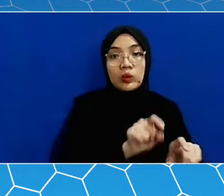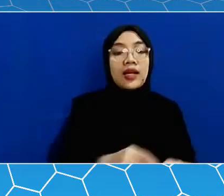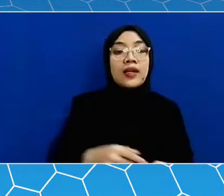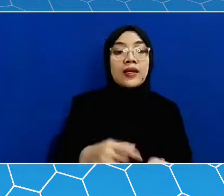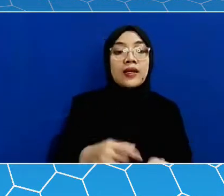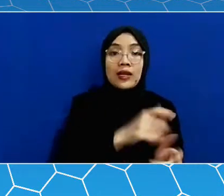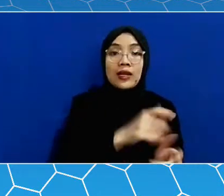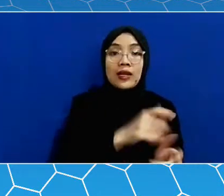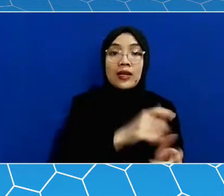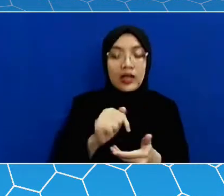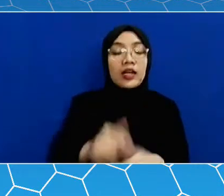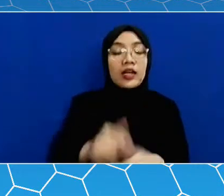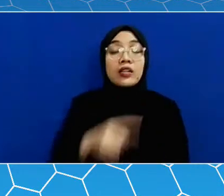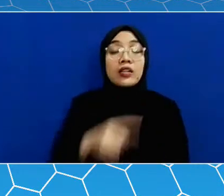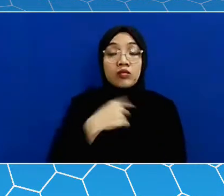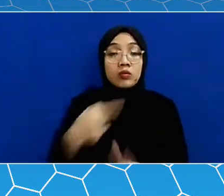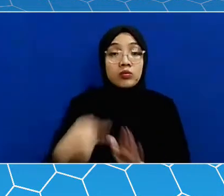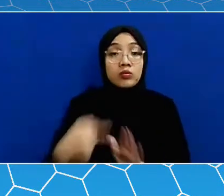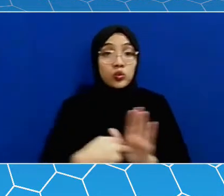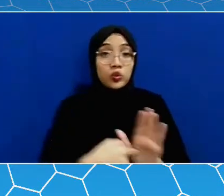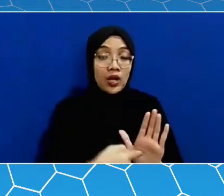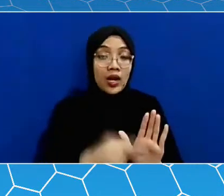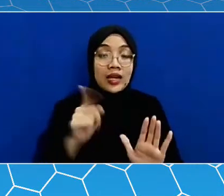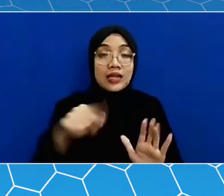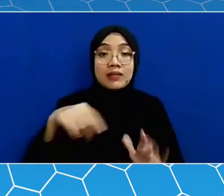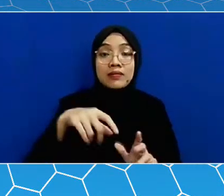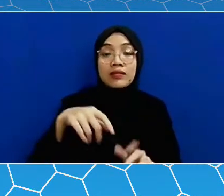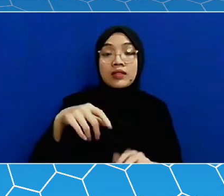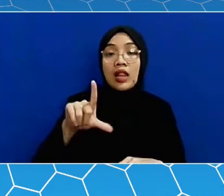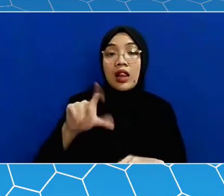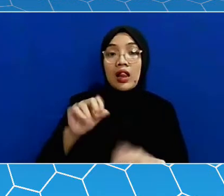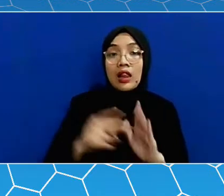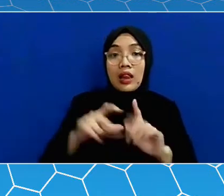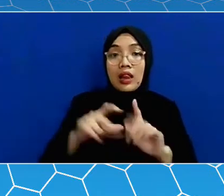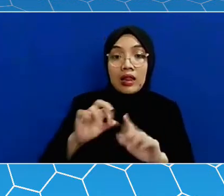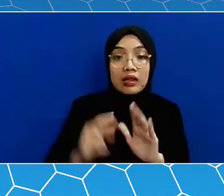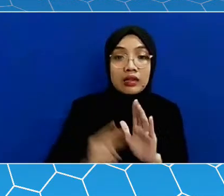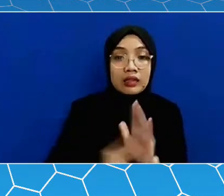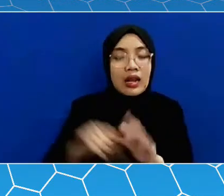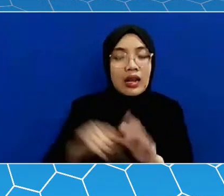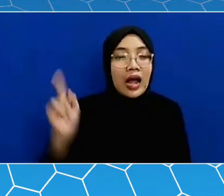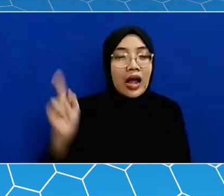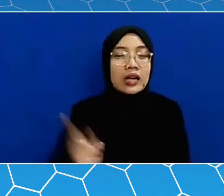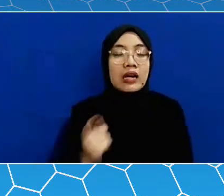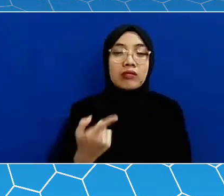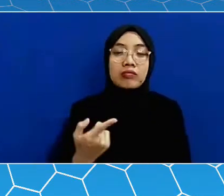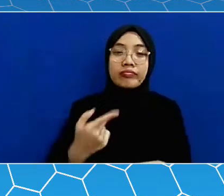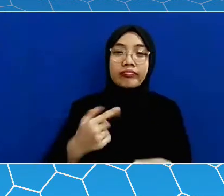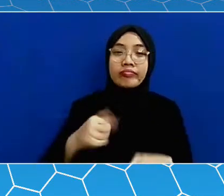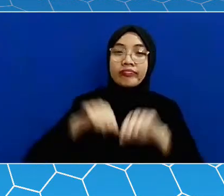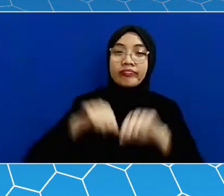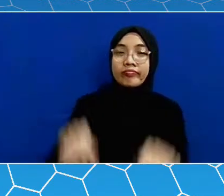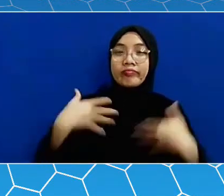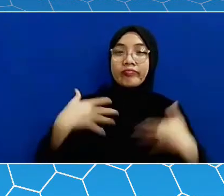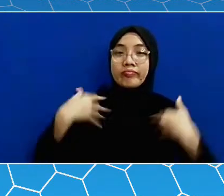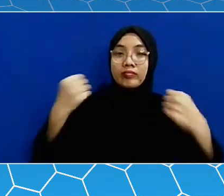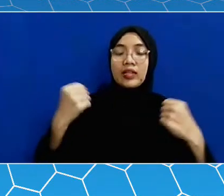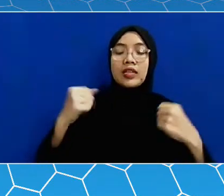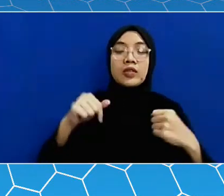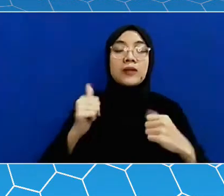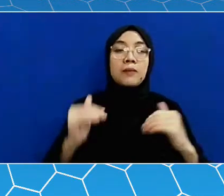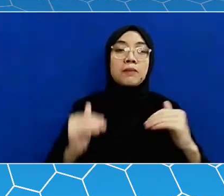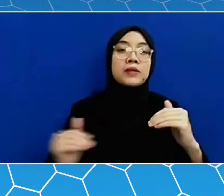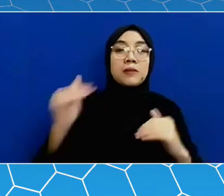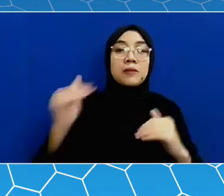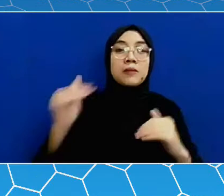model in cardiothoracic surgery, we've used the model health system to improve the services that we provide to the patient. And also